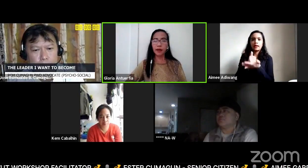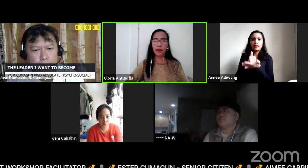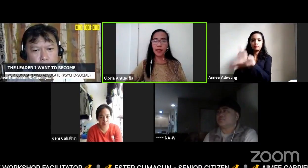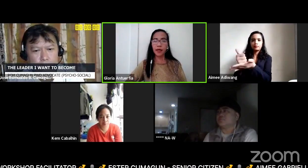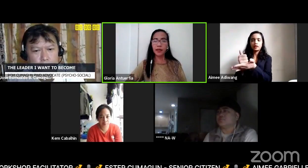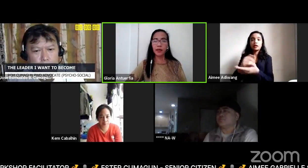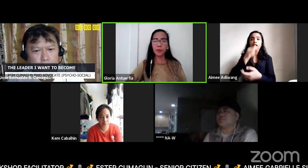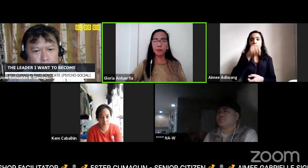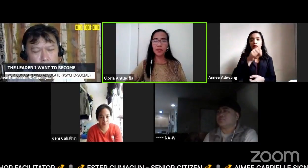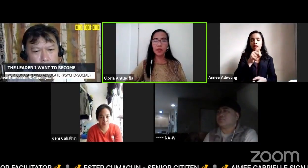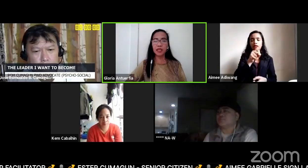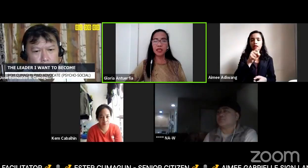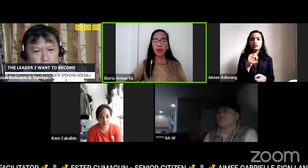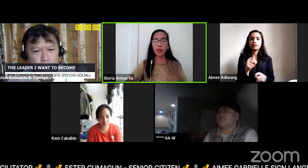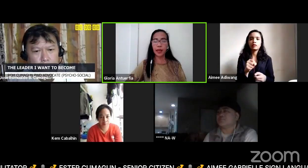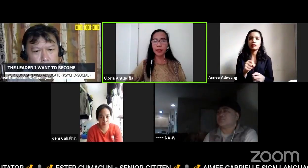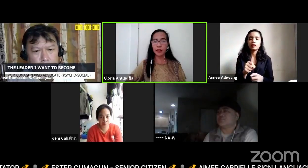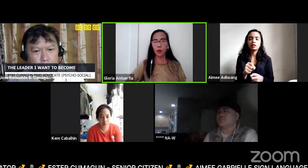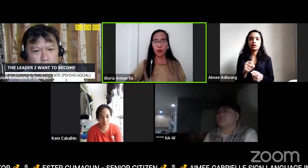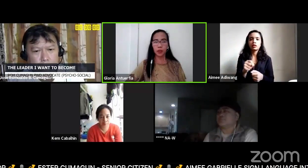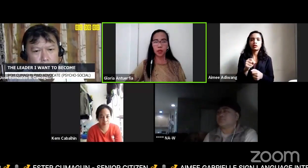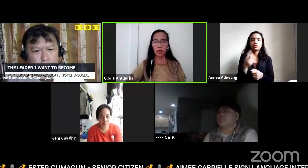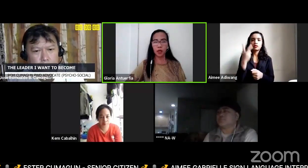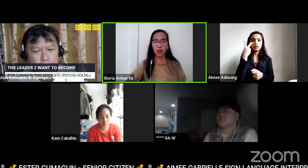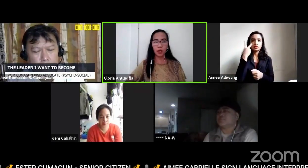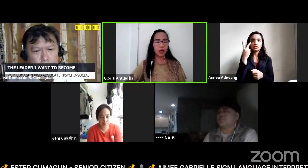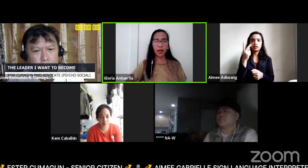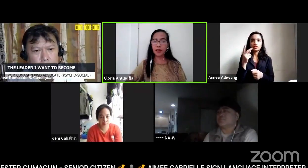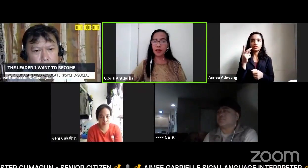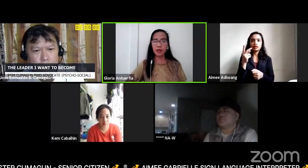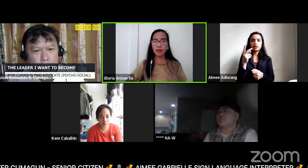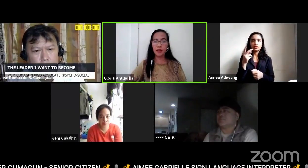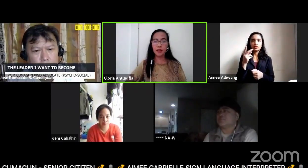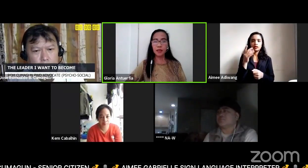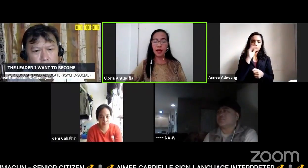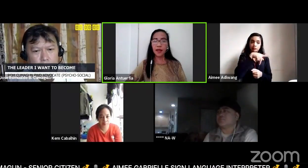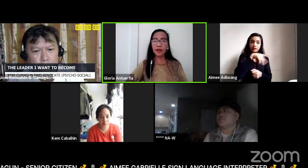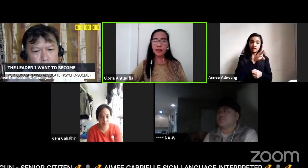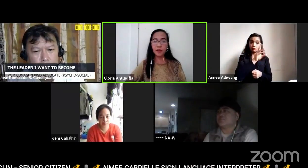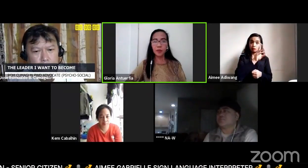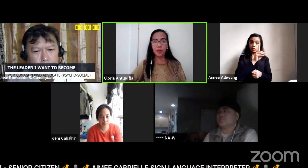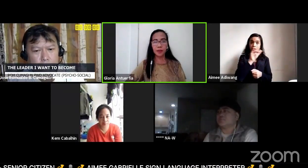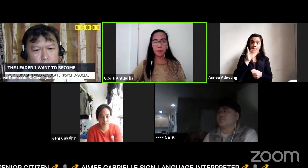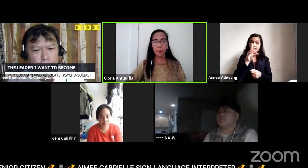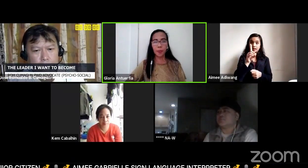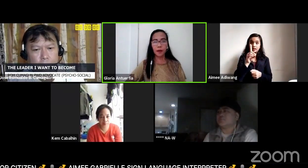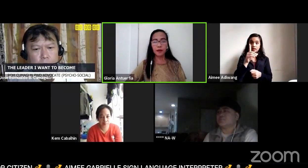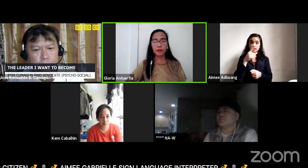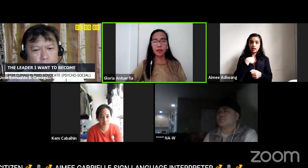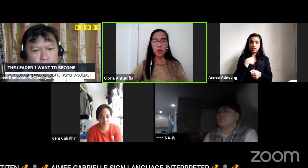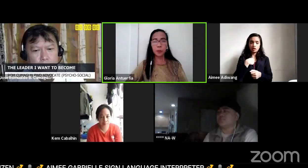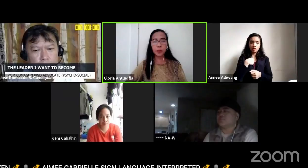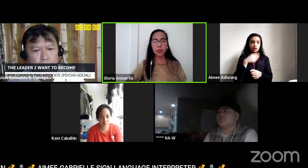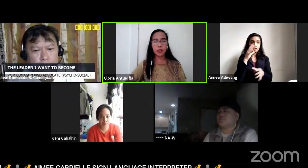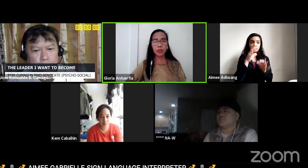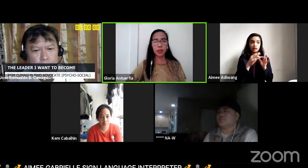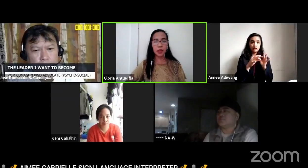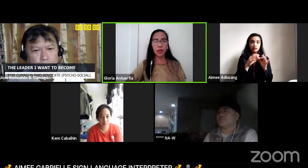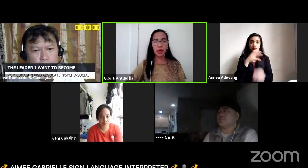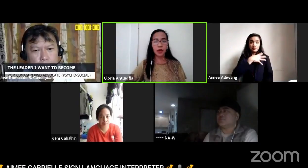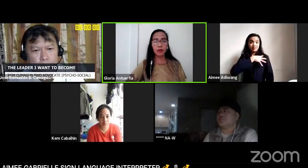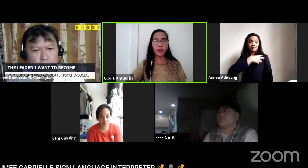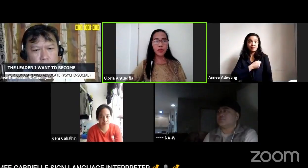a card a PWD ID holder, I attend to that. The stroke